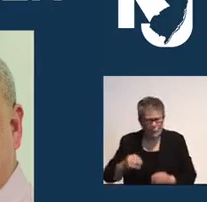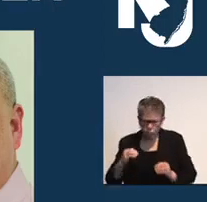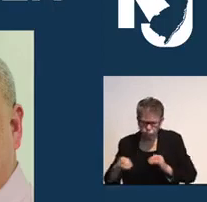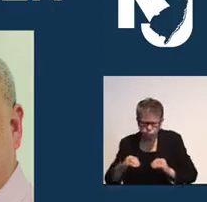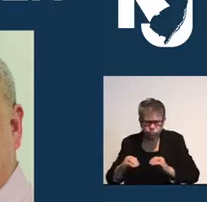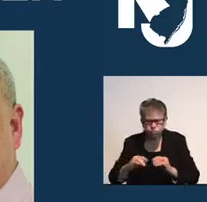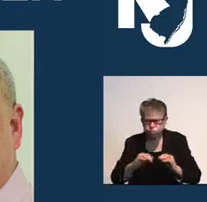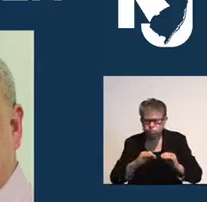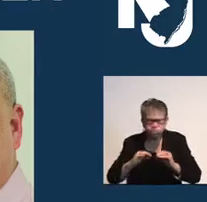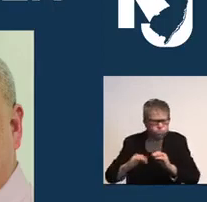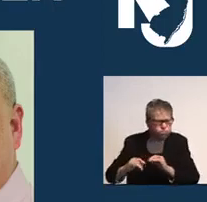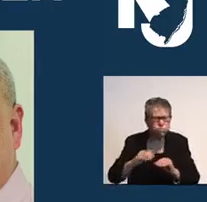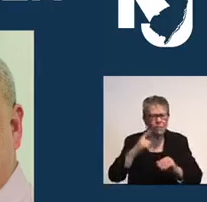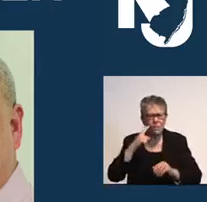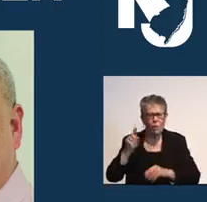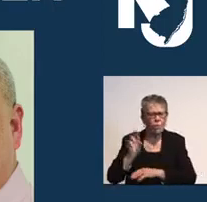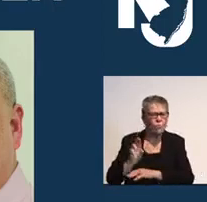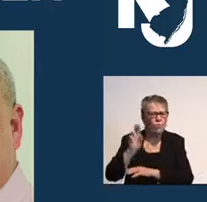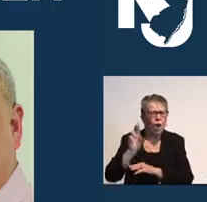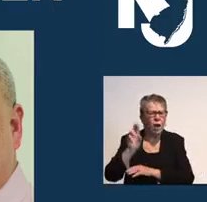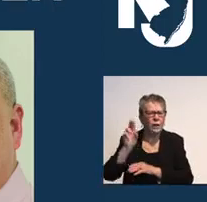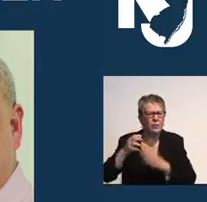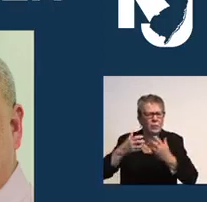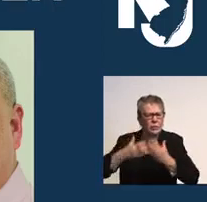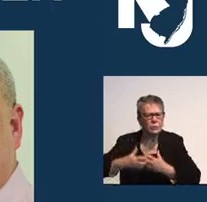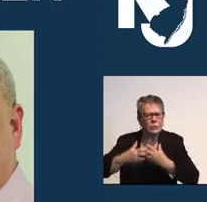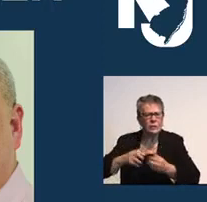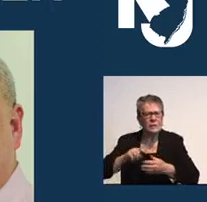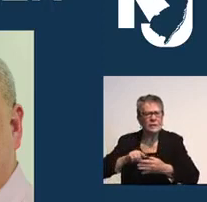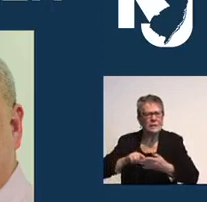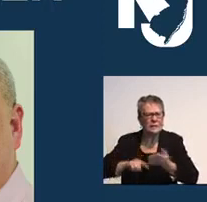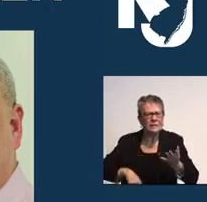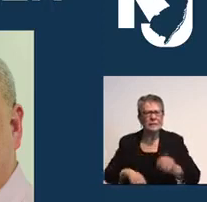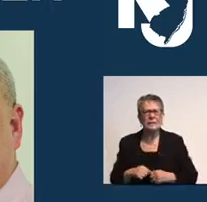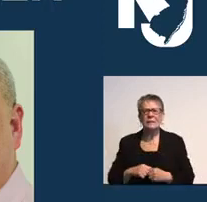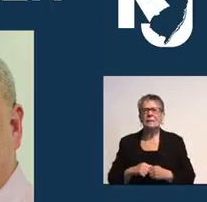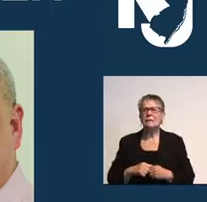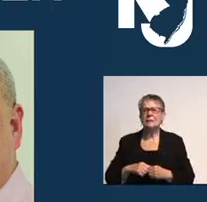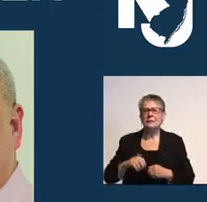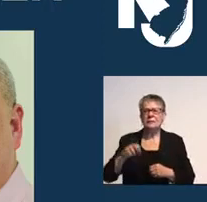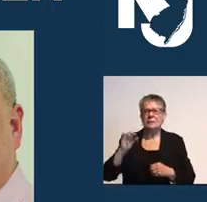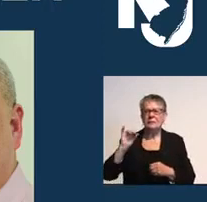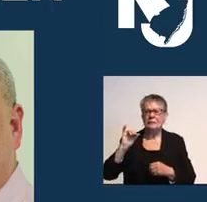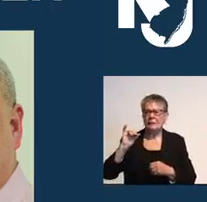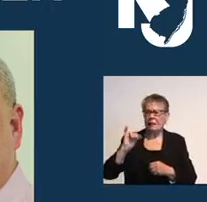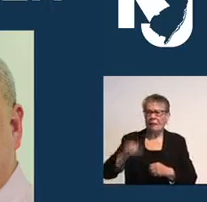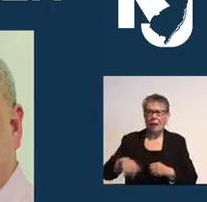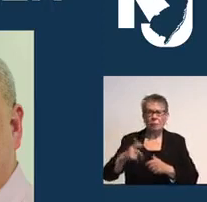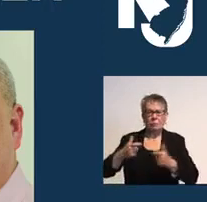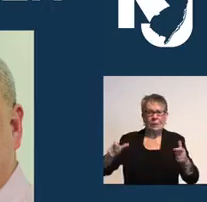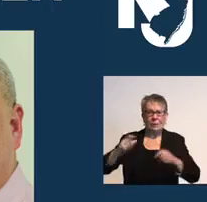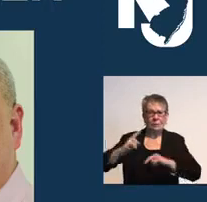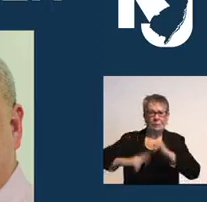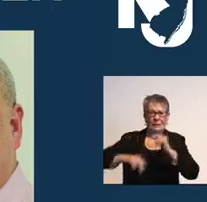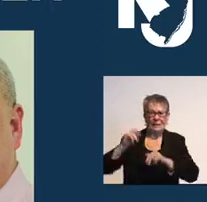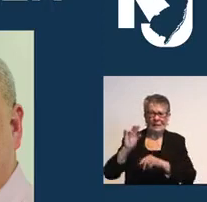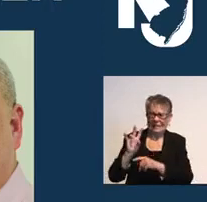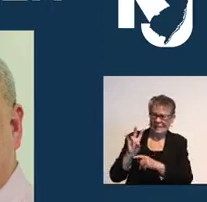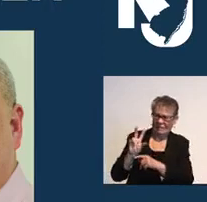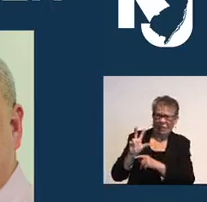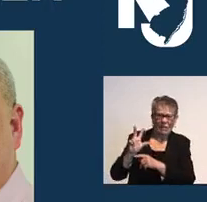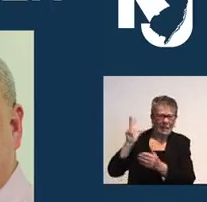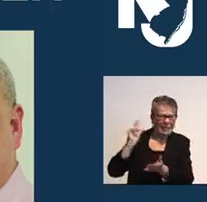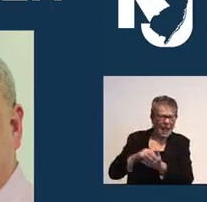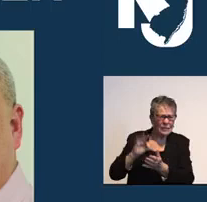custom 73,500 square foot facility. With the need for its products growing across